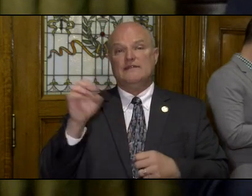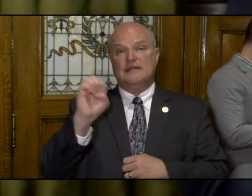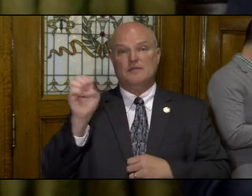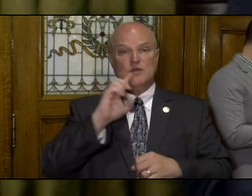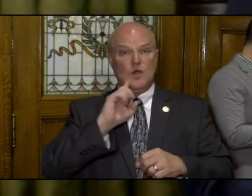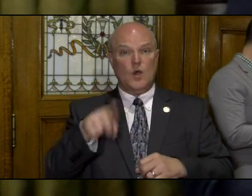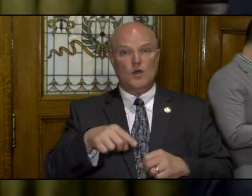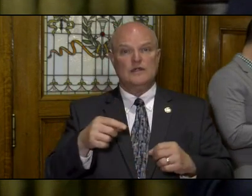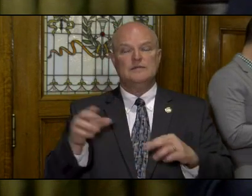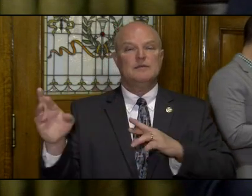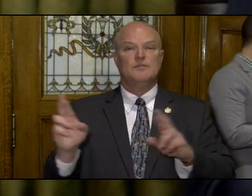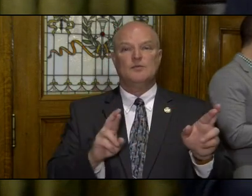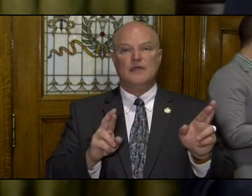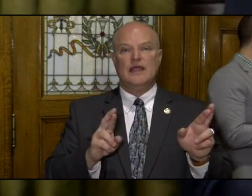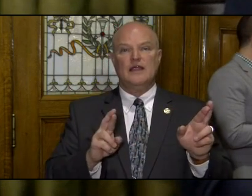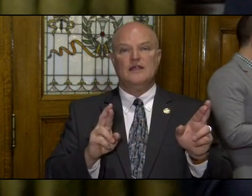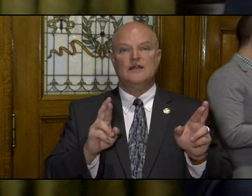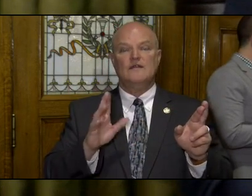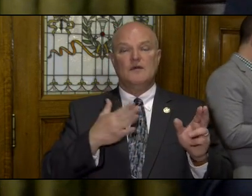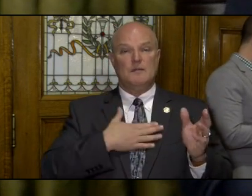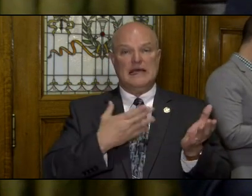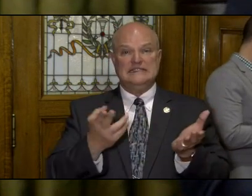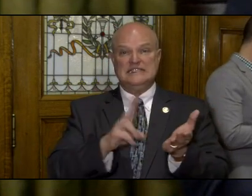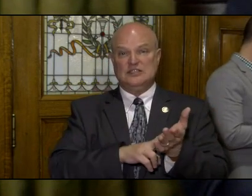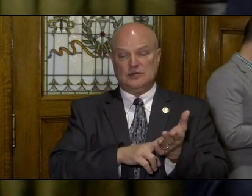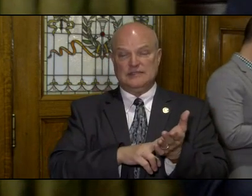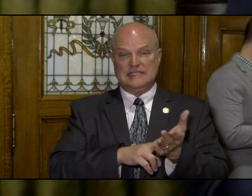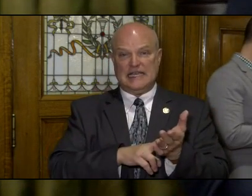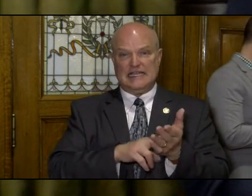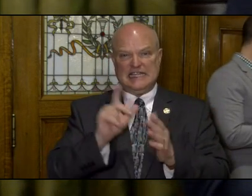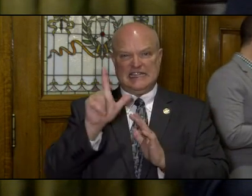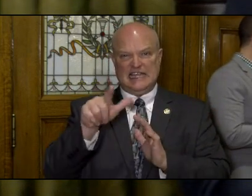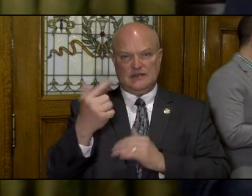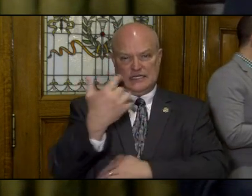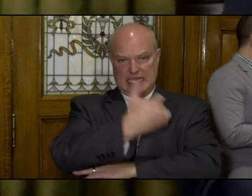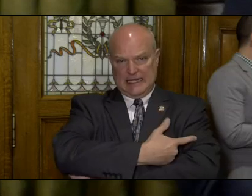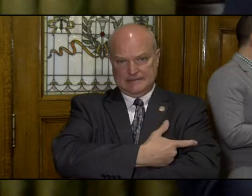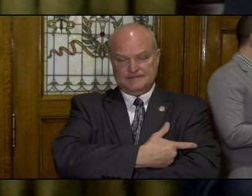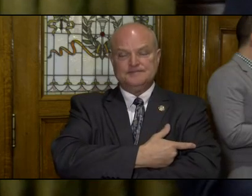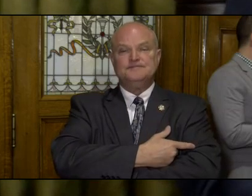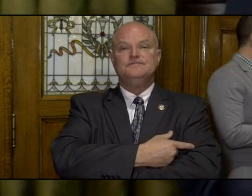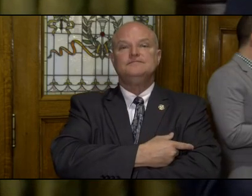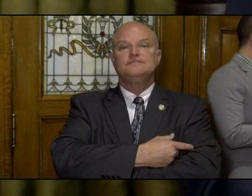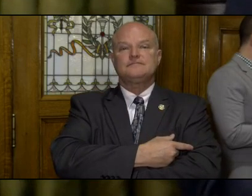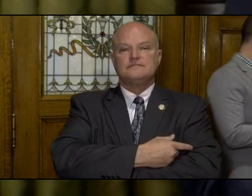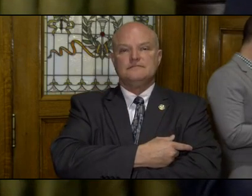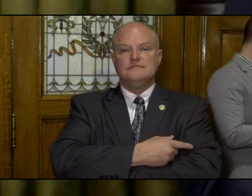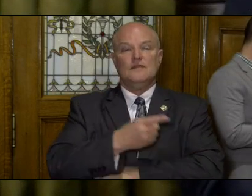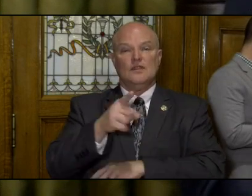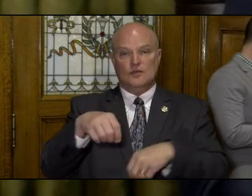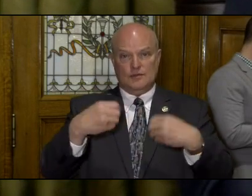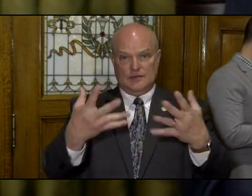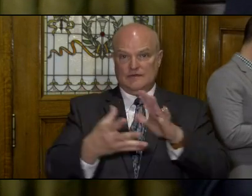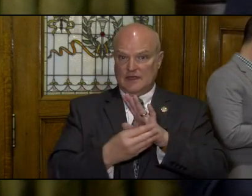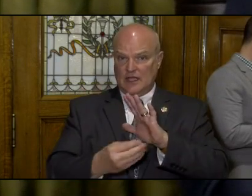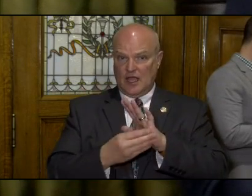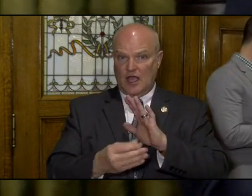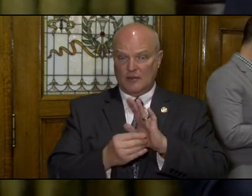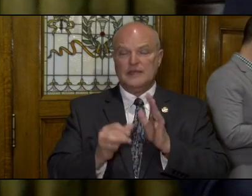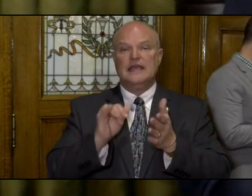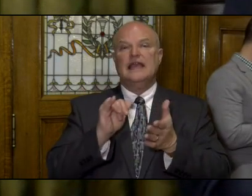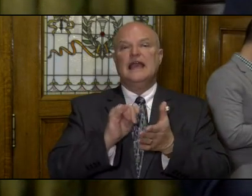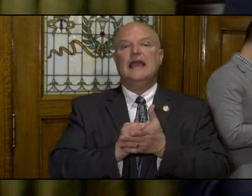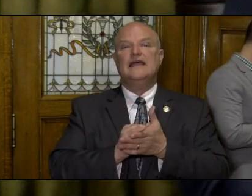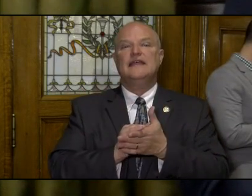emergency order that's been prepared for my signature that I'll be signing later today. You'll be provided a copy of that